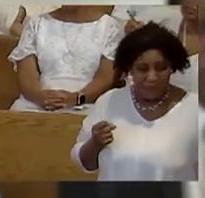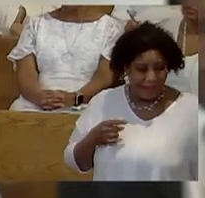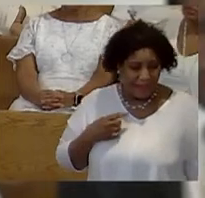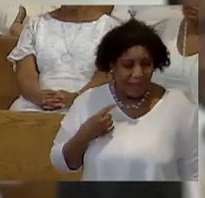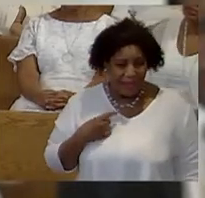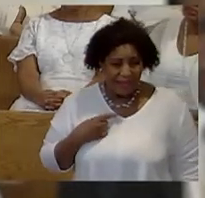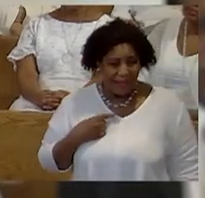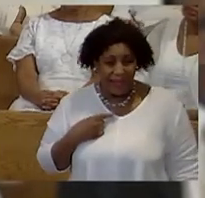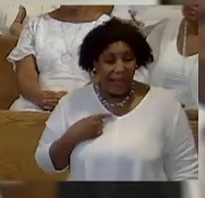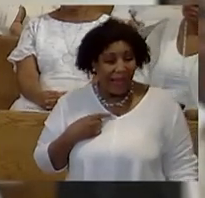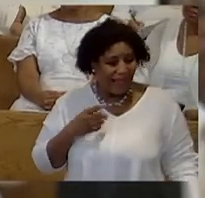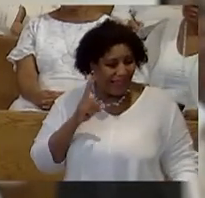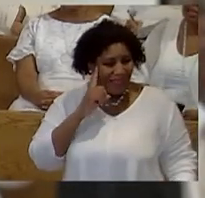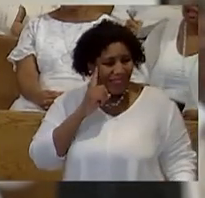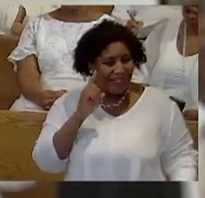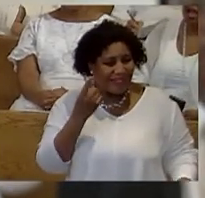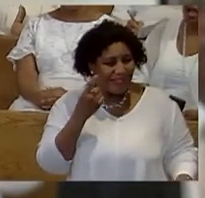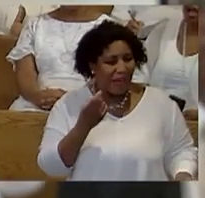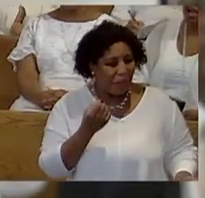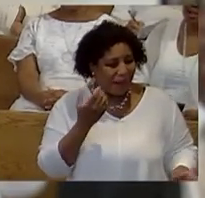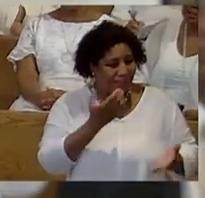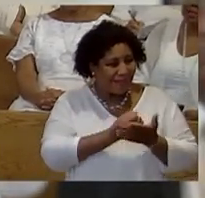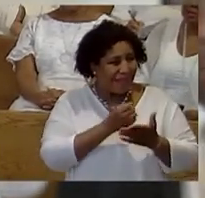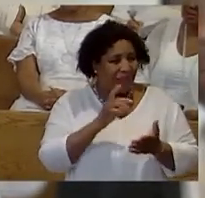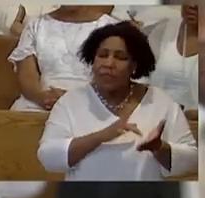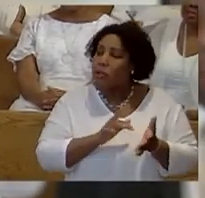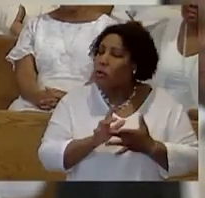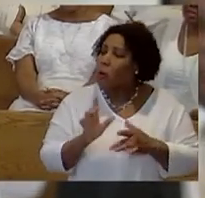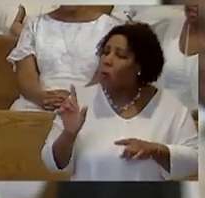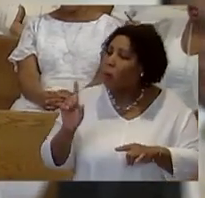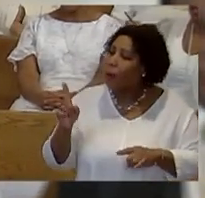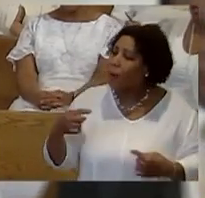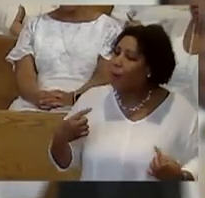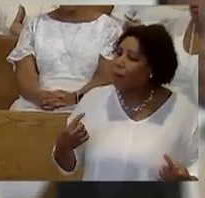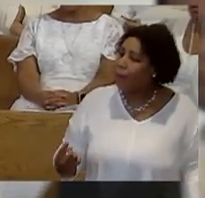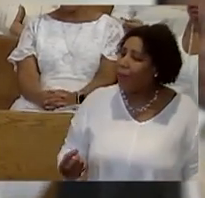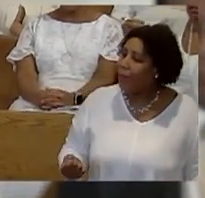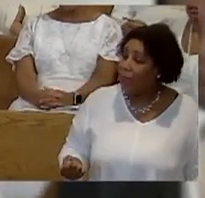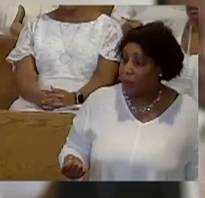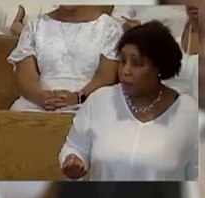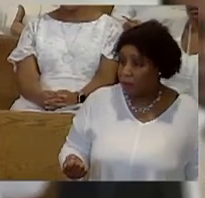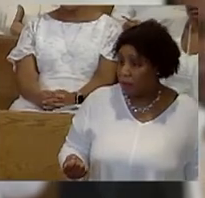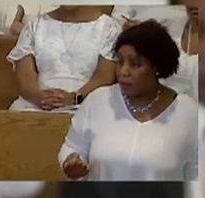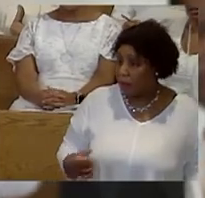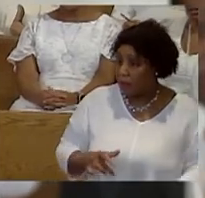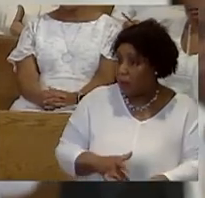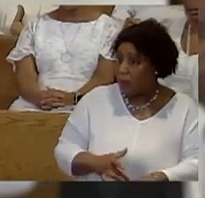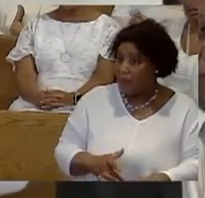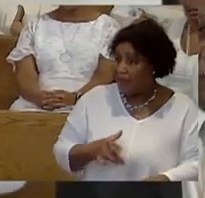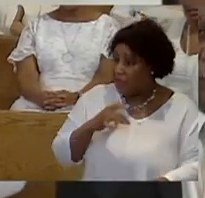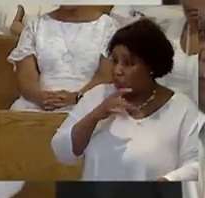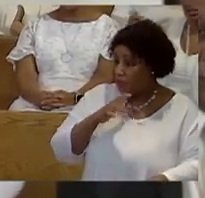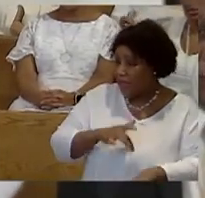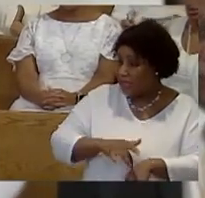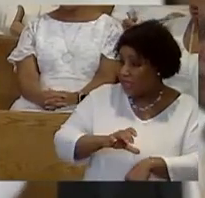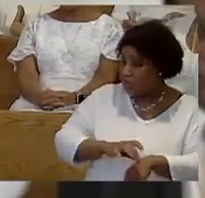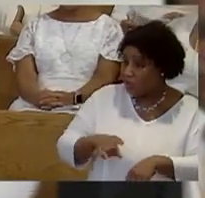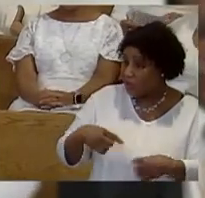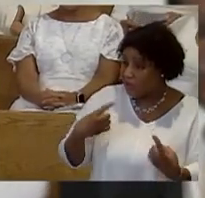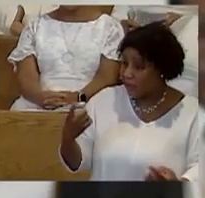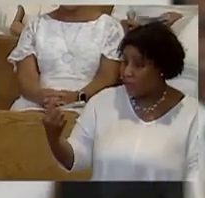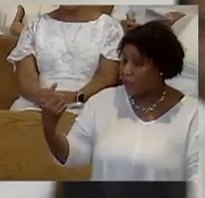heard Jesus calling on the way in. Where you been? You ain't been here since last Resurrection